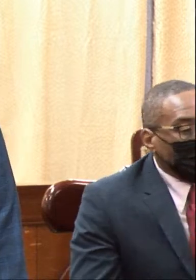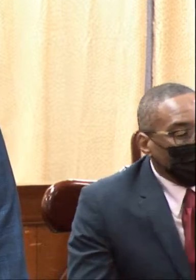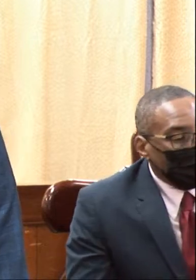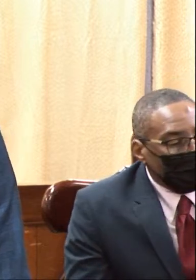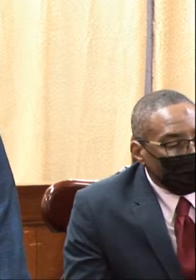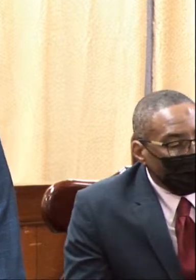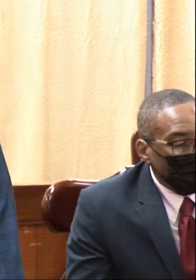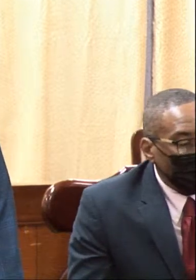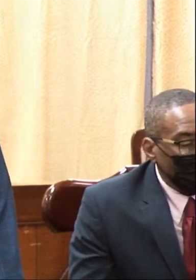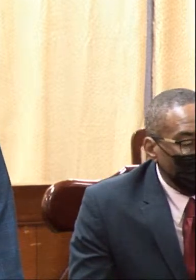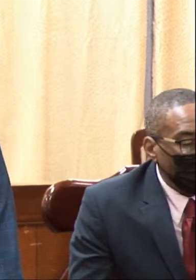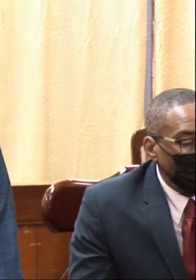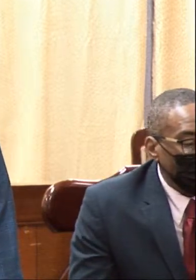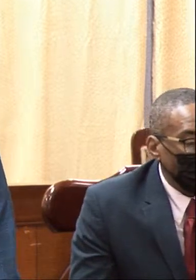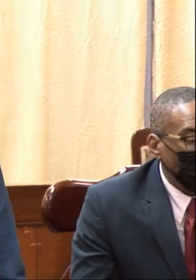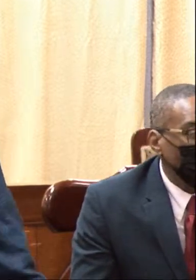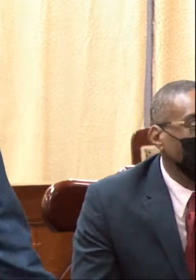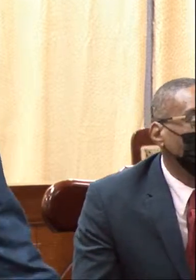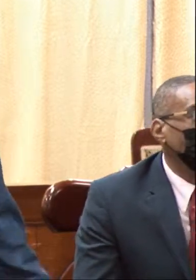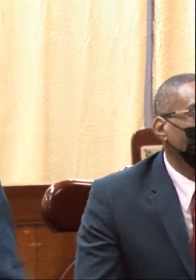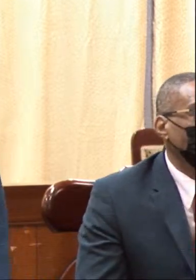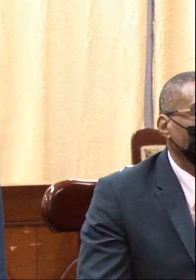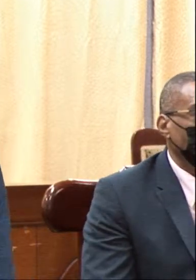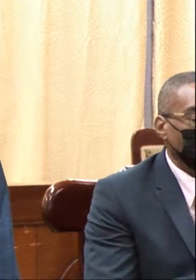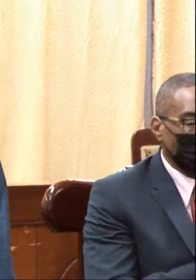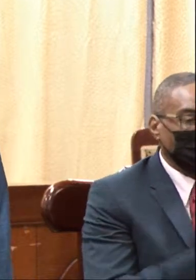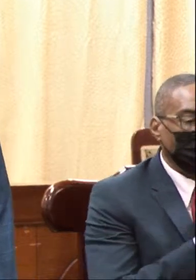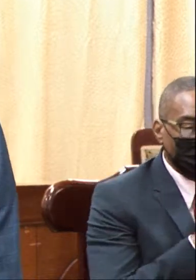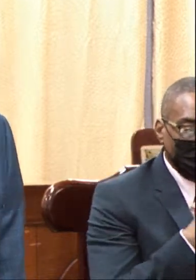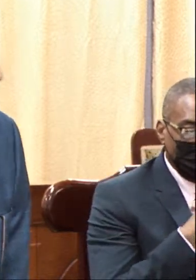here when they choose. I have to be here all the time.